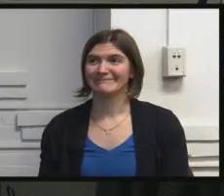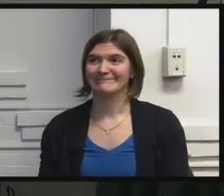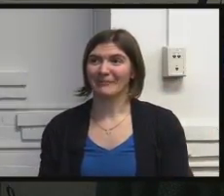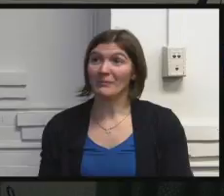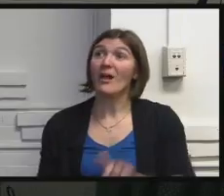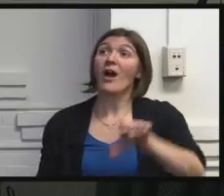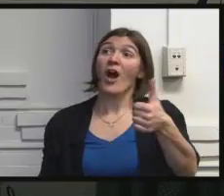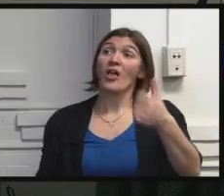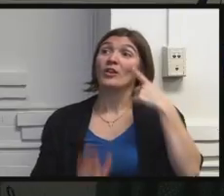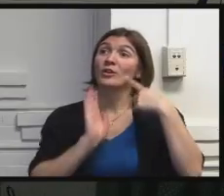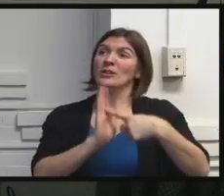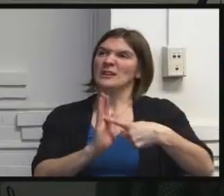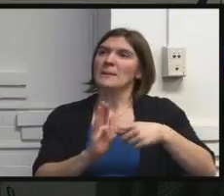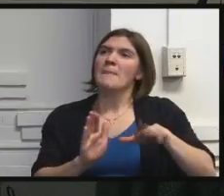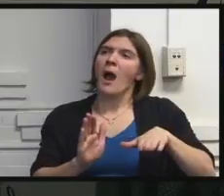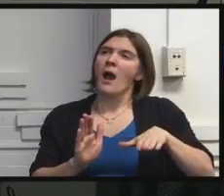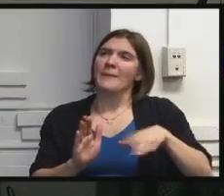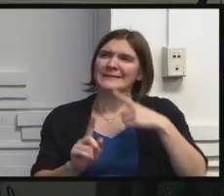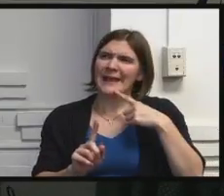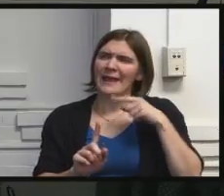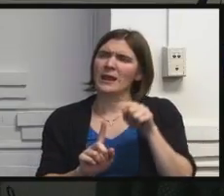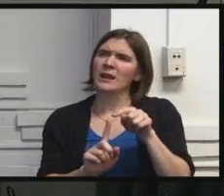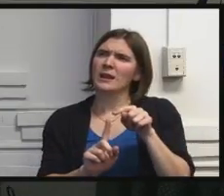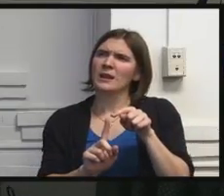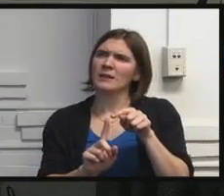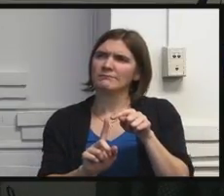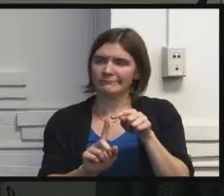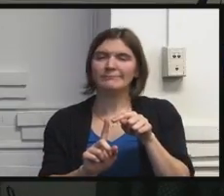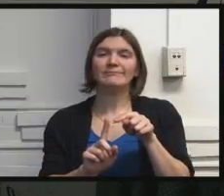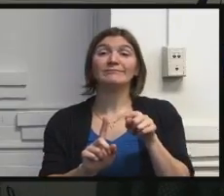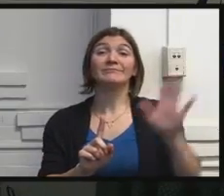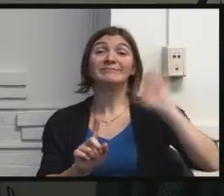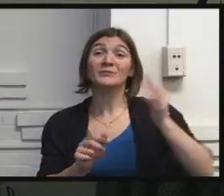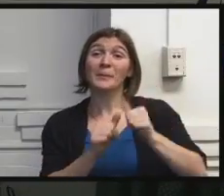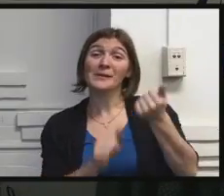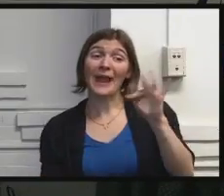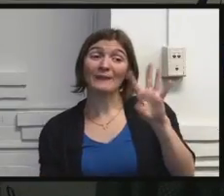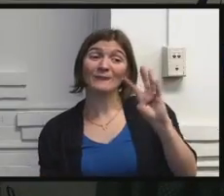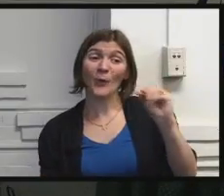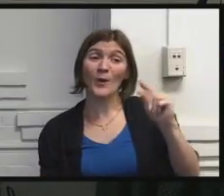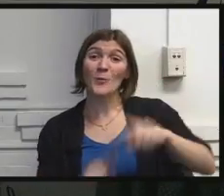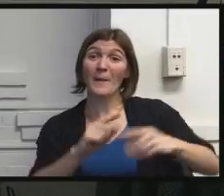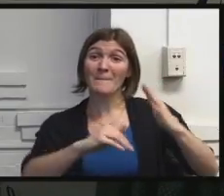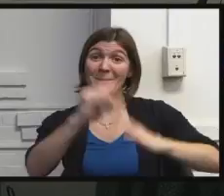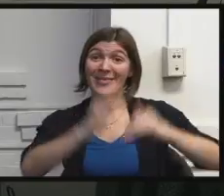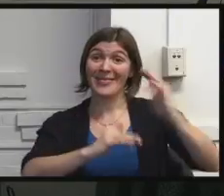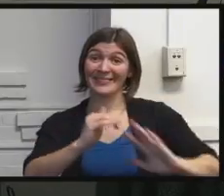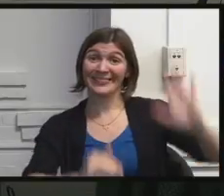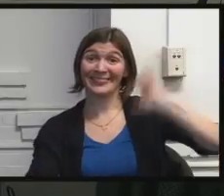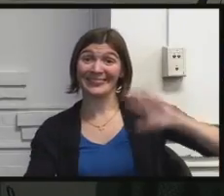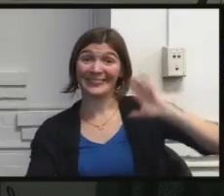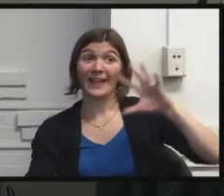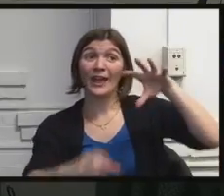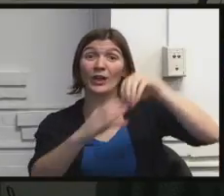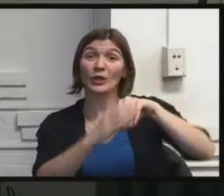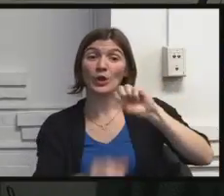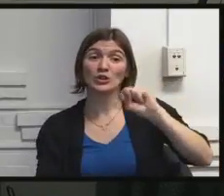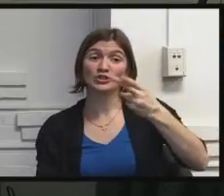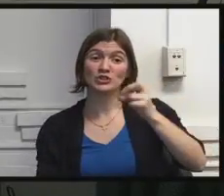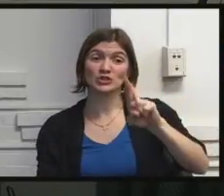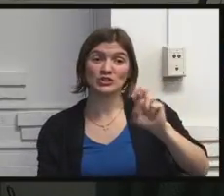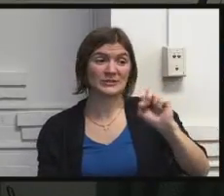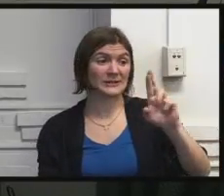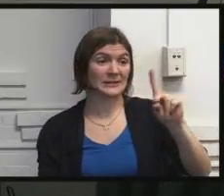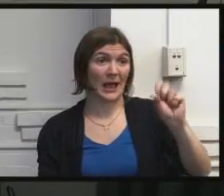Another thing to point out, and a bullet on the bottom, is a lot of times back in the 1940s or earlier on in construction, they didn't include shear studs.